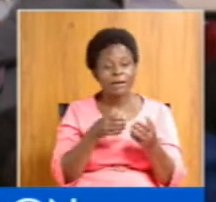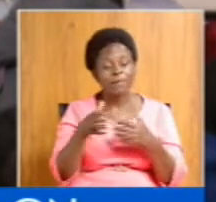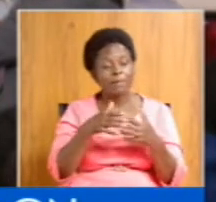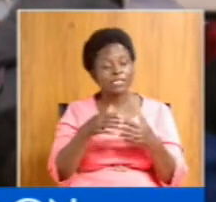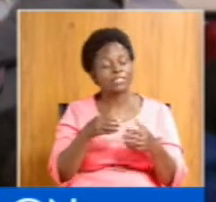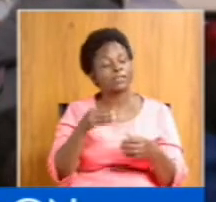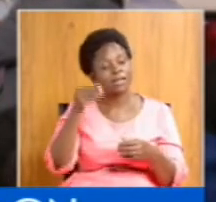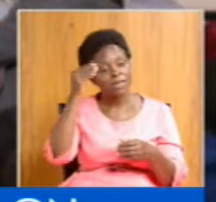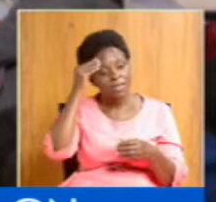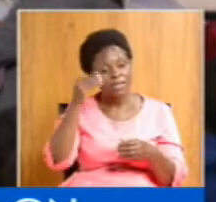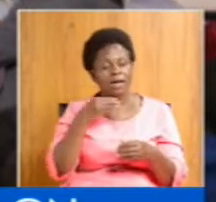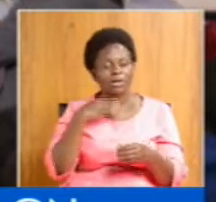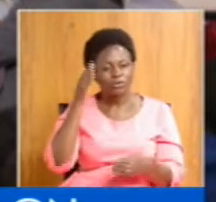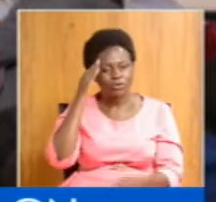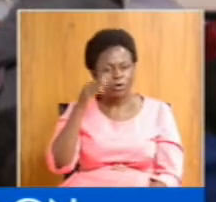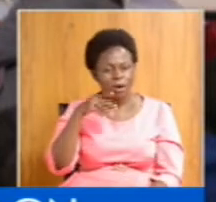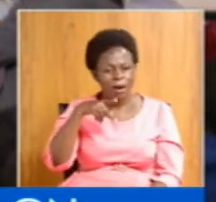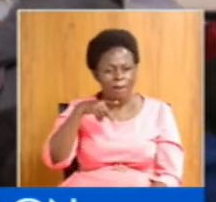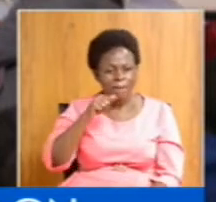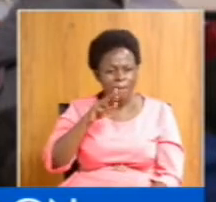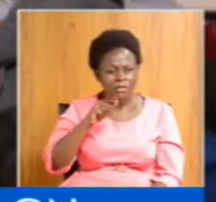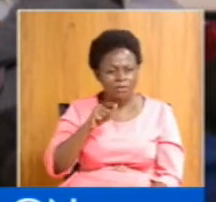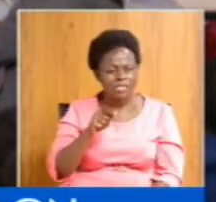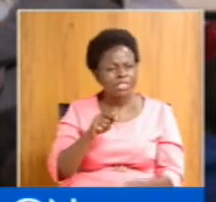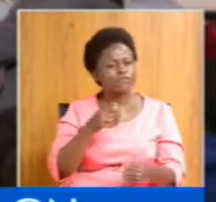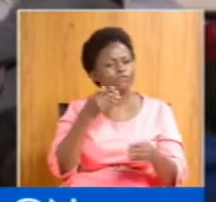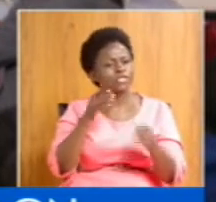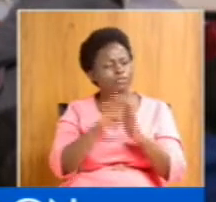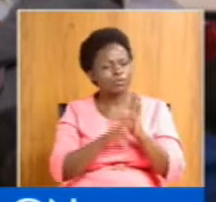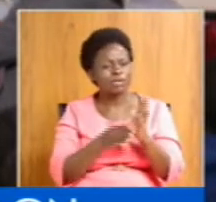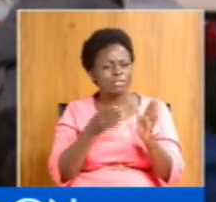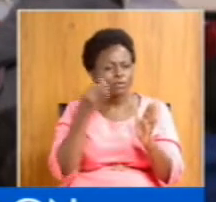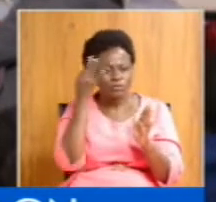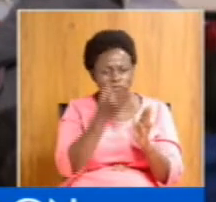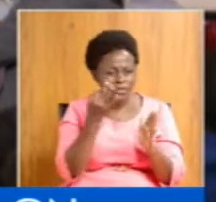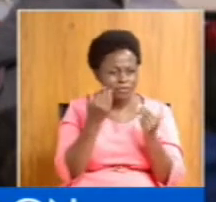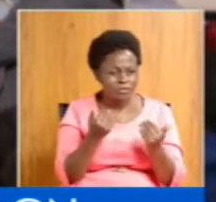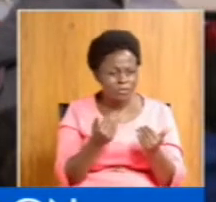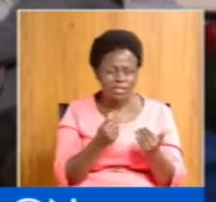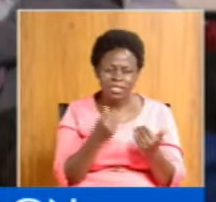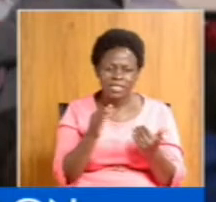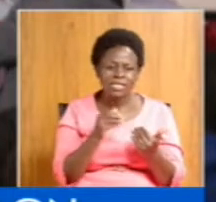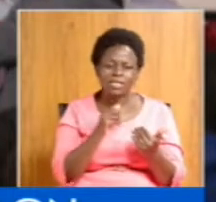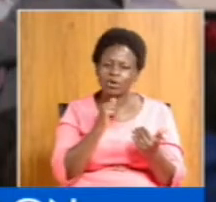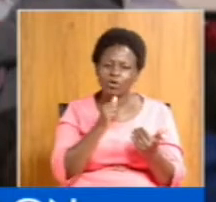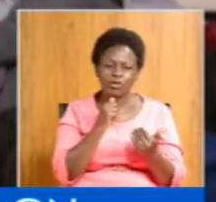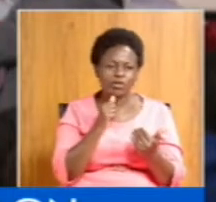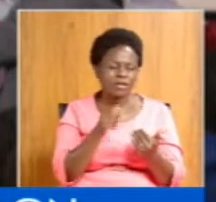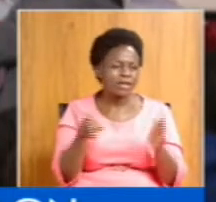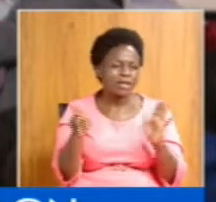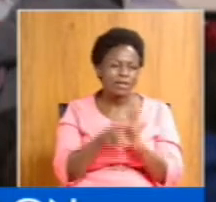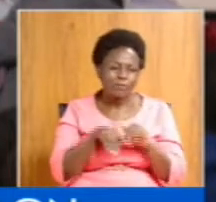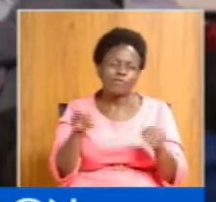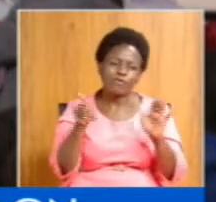I just want to find out from Patrick whether this program is broadcasting on Facebook. Of course, is not. We are law